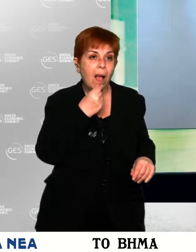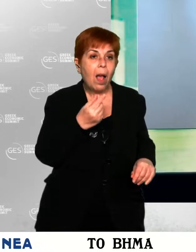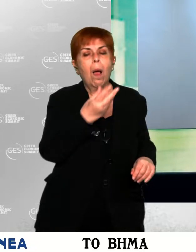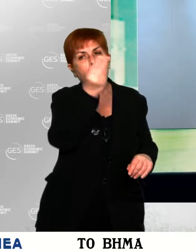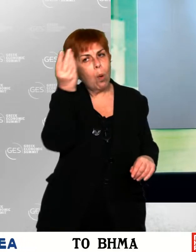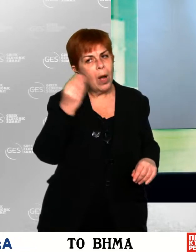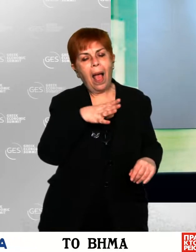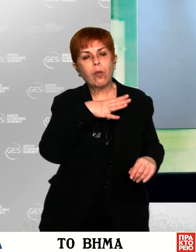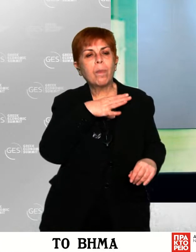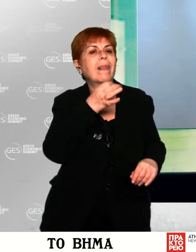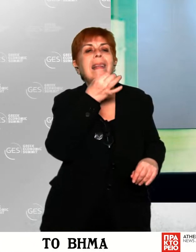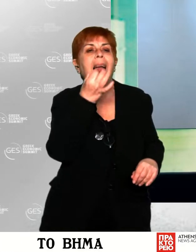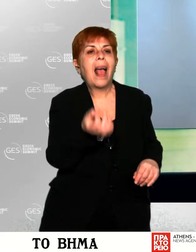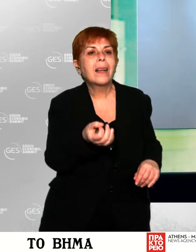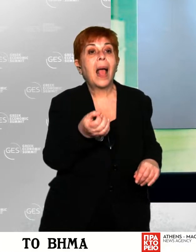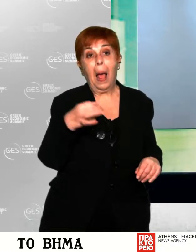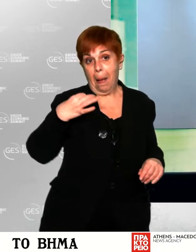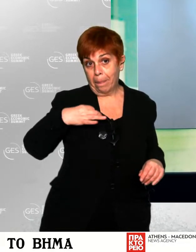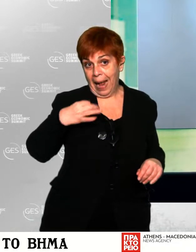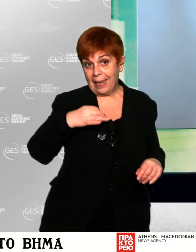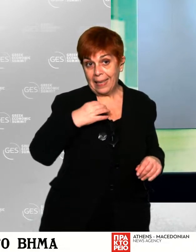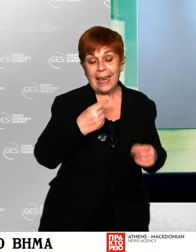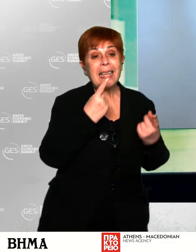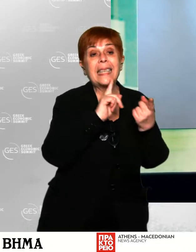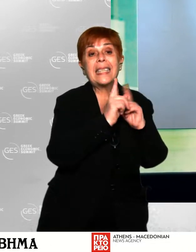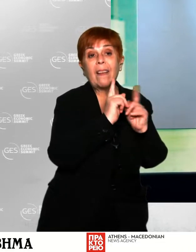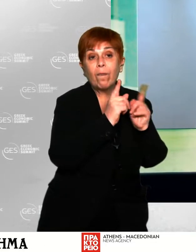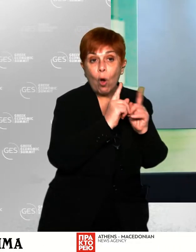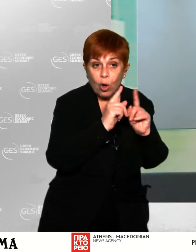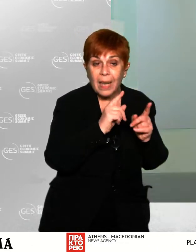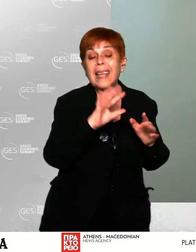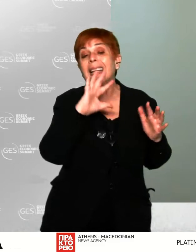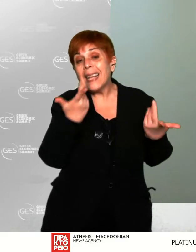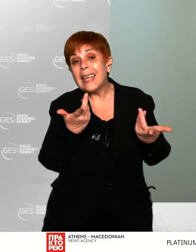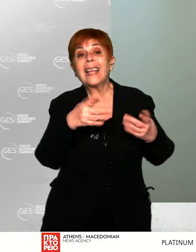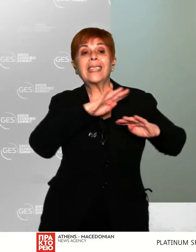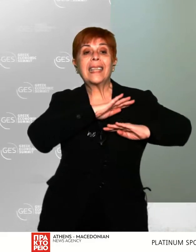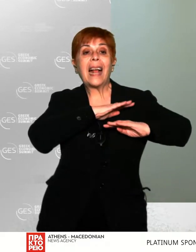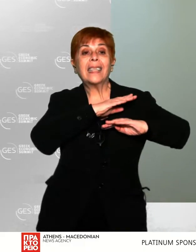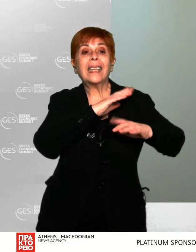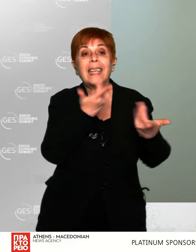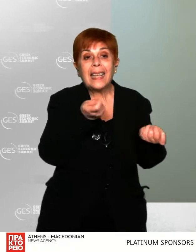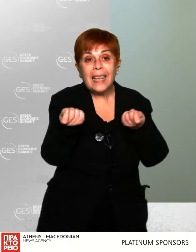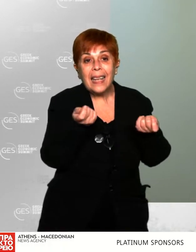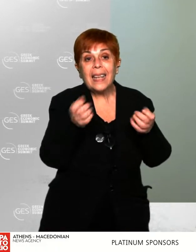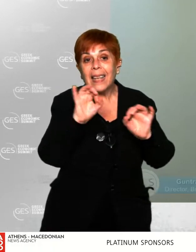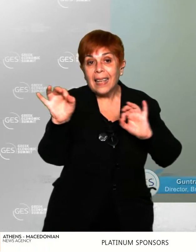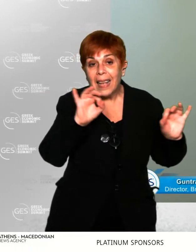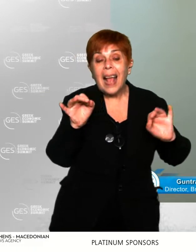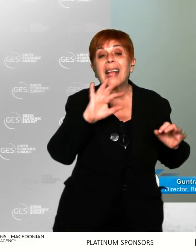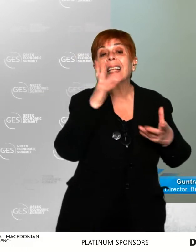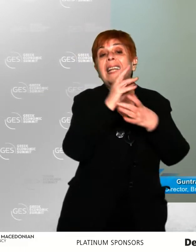growth strategy. Well, that's not so clear. It might well be leading to a period of the same